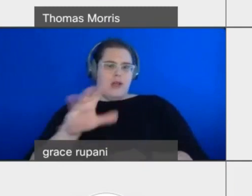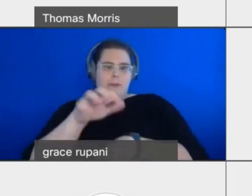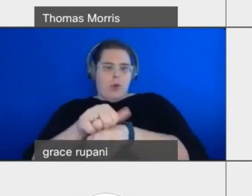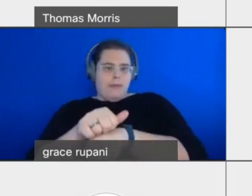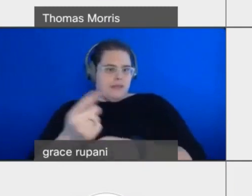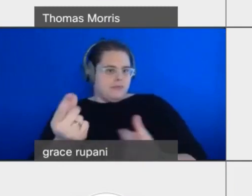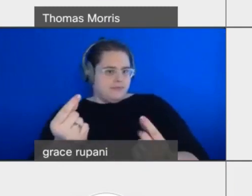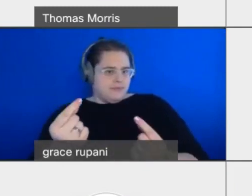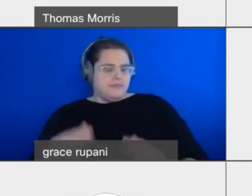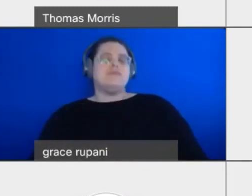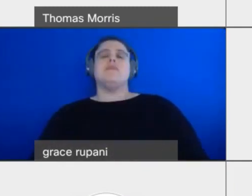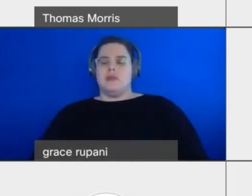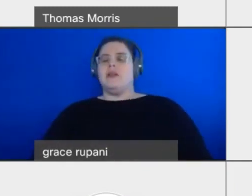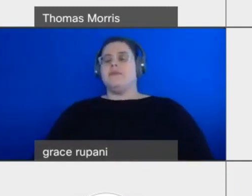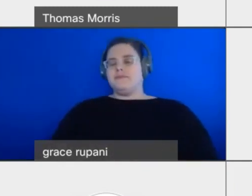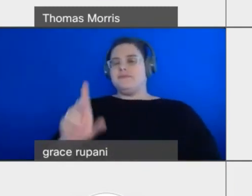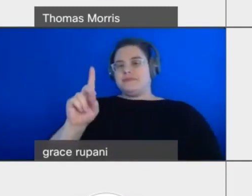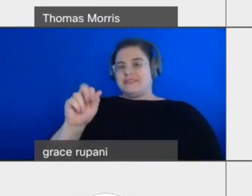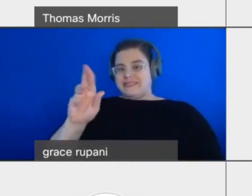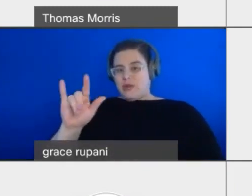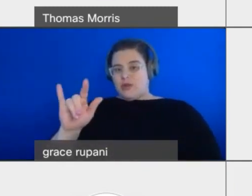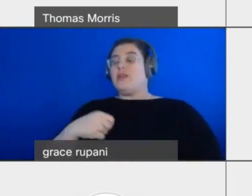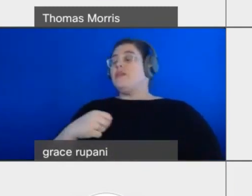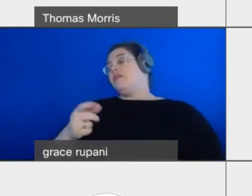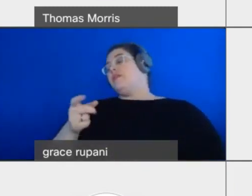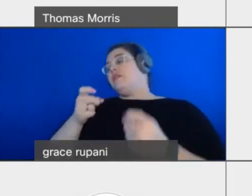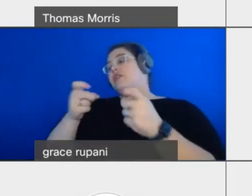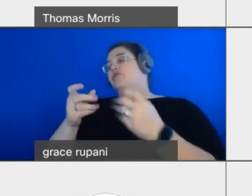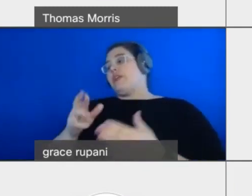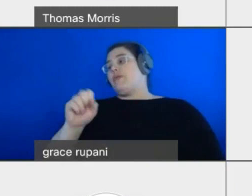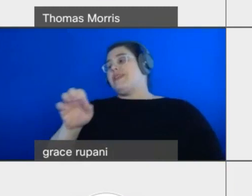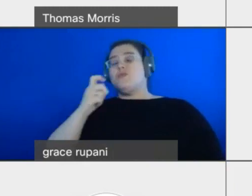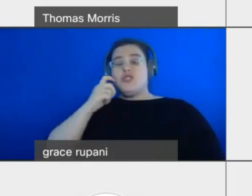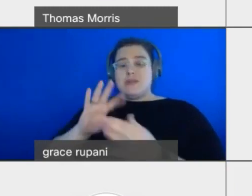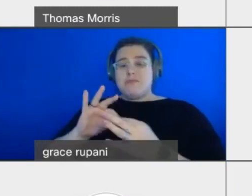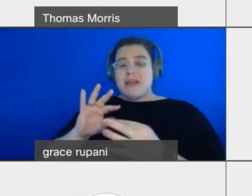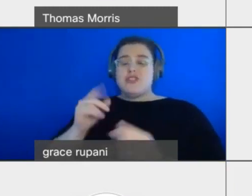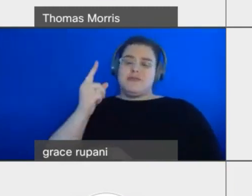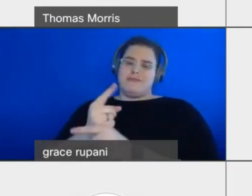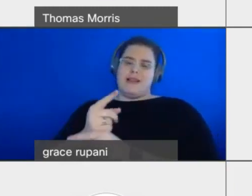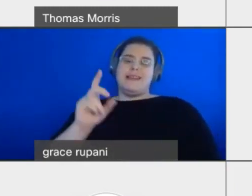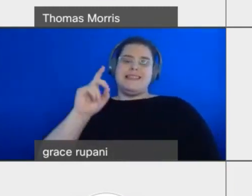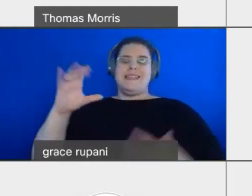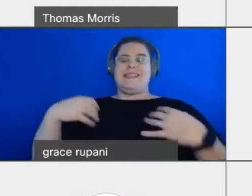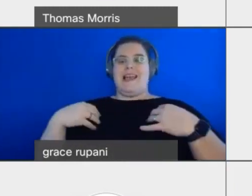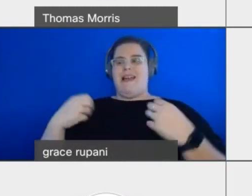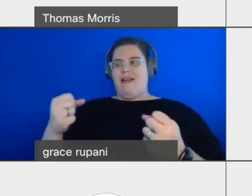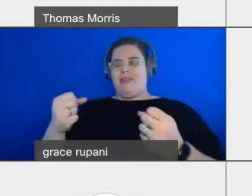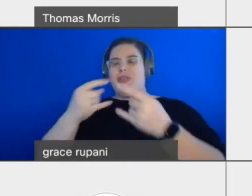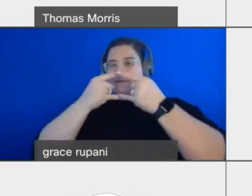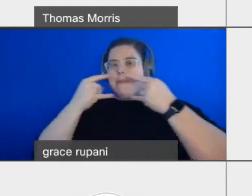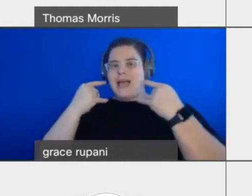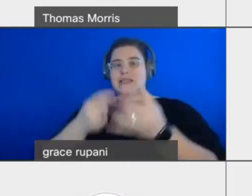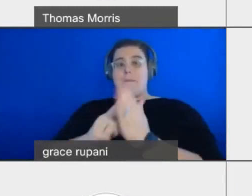Director Reese, what you mentioned is correct. So DC Health mask mandate says that individuals 2